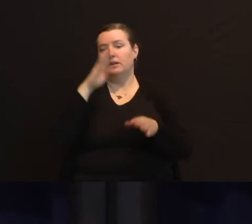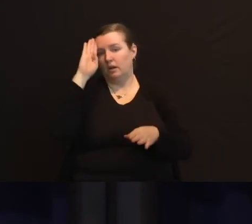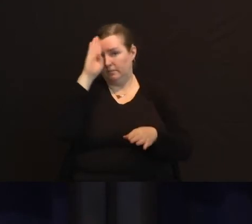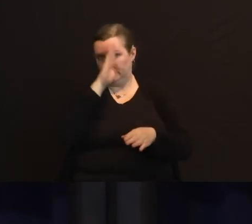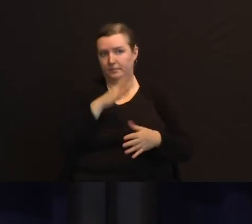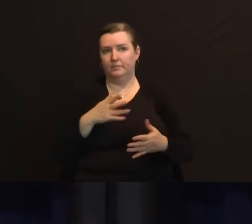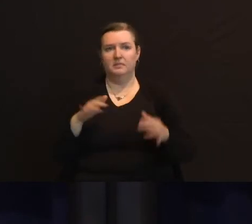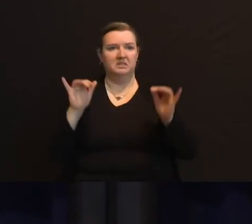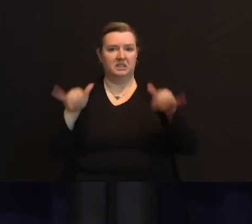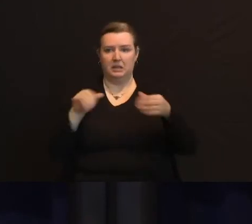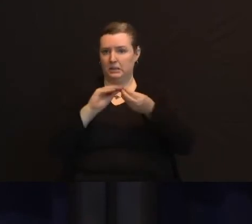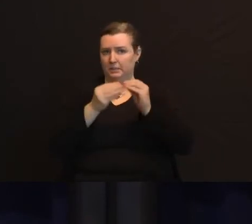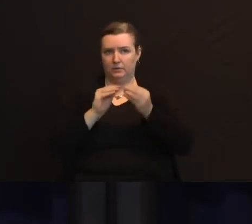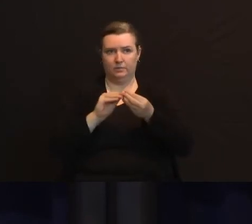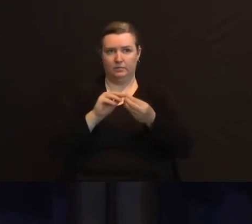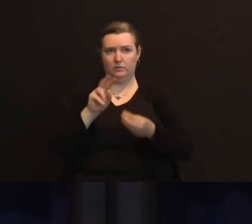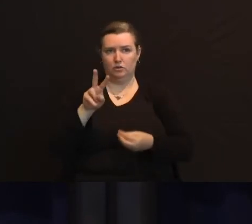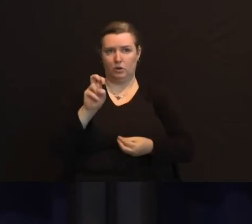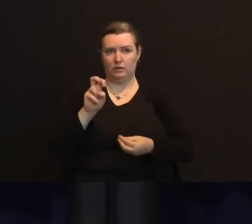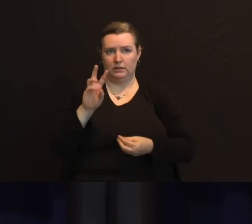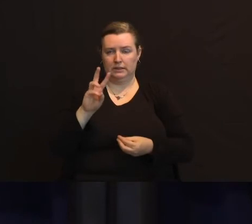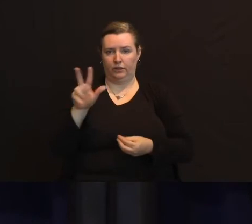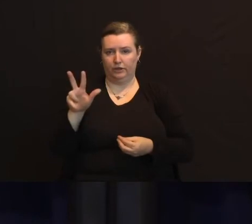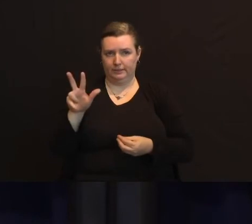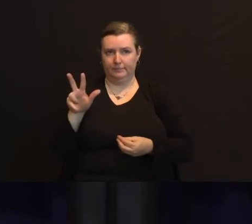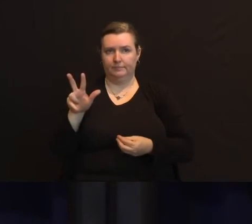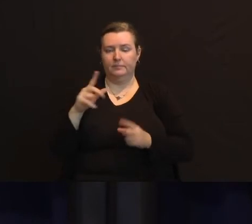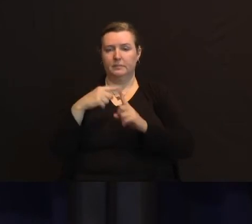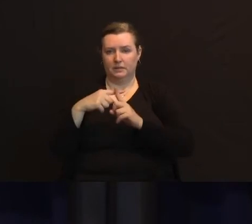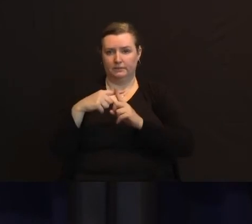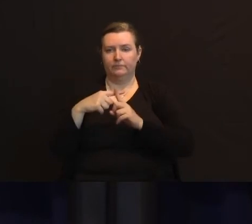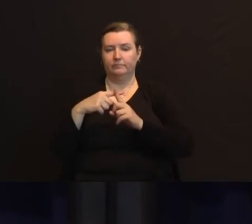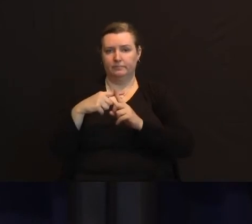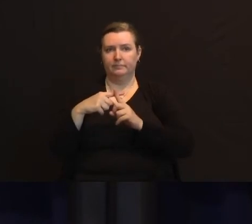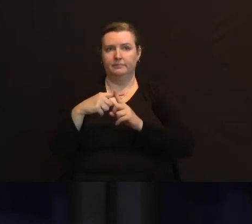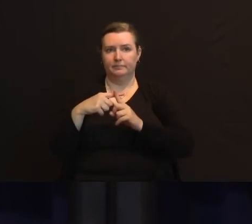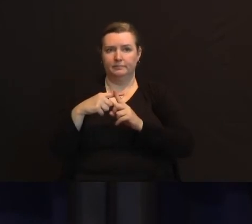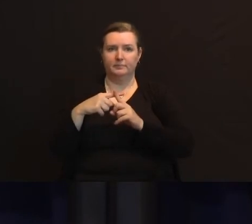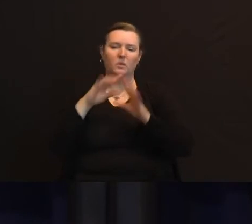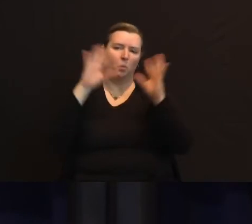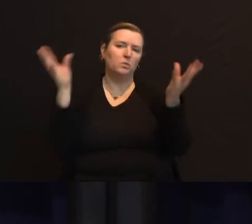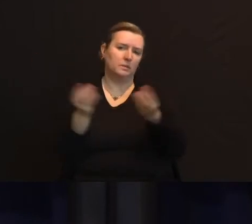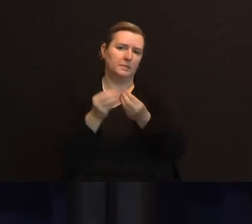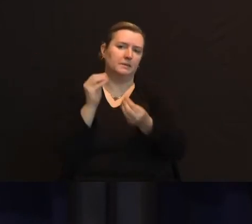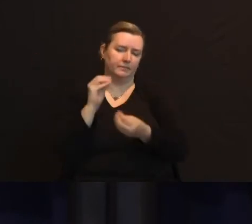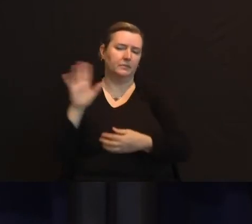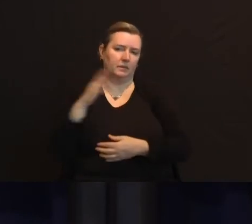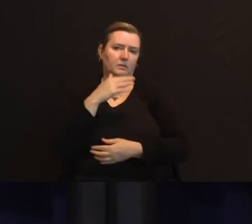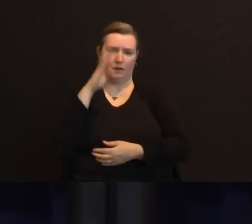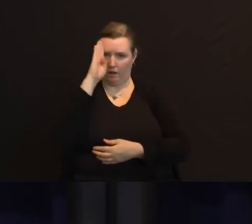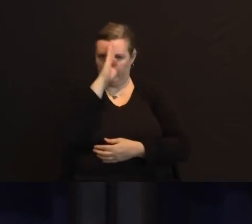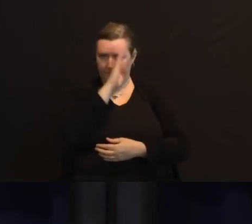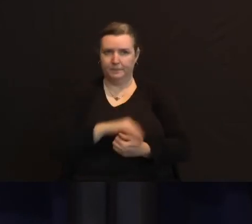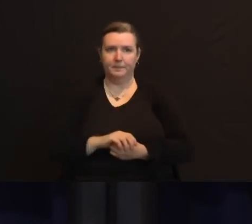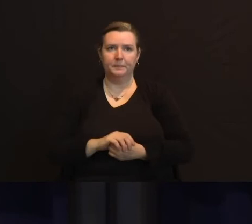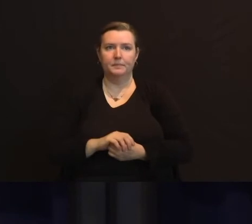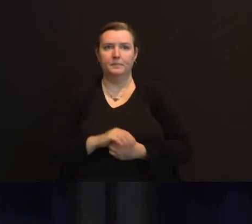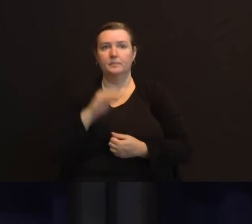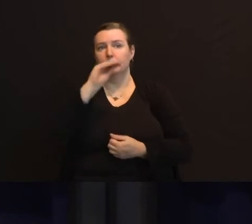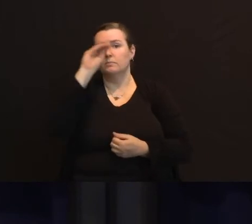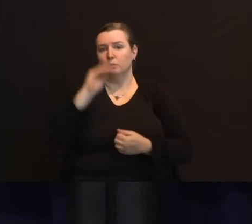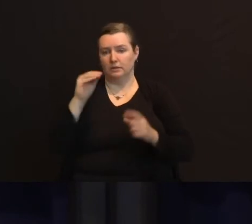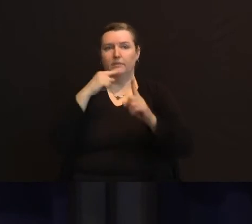same, 263 cases among residents across the 4 hospitals. Regarding the daily percent positivity as of